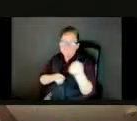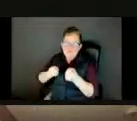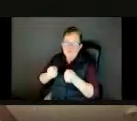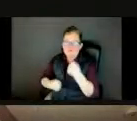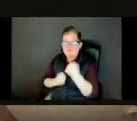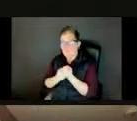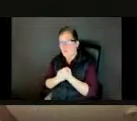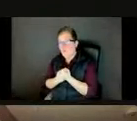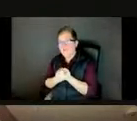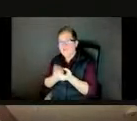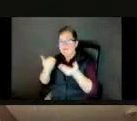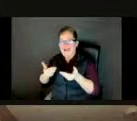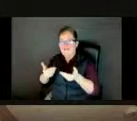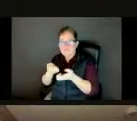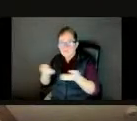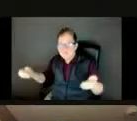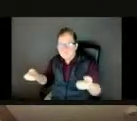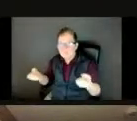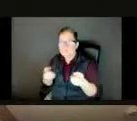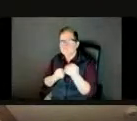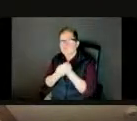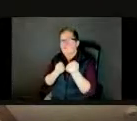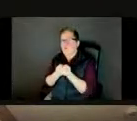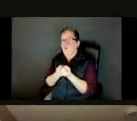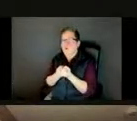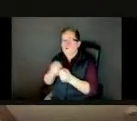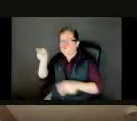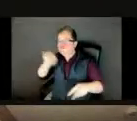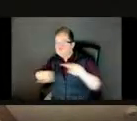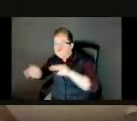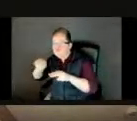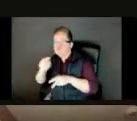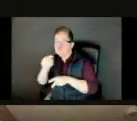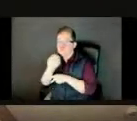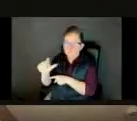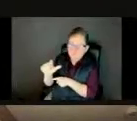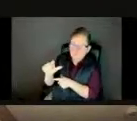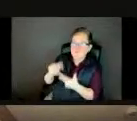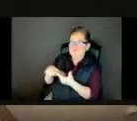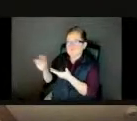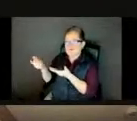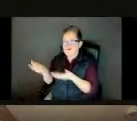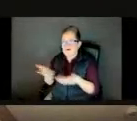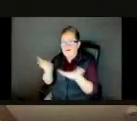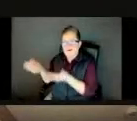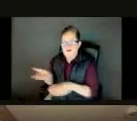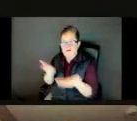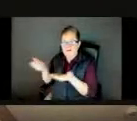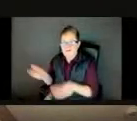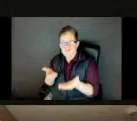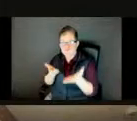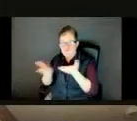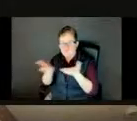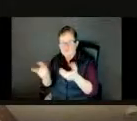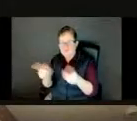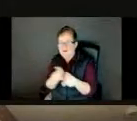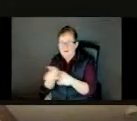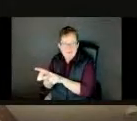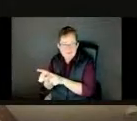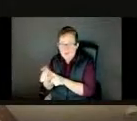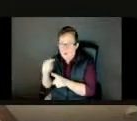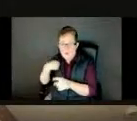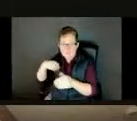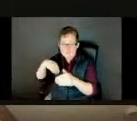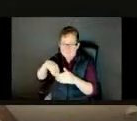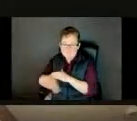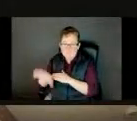equipment support, supervision, direction, tools, hauling services. And we also just get in there and